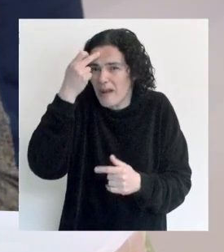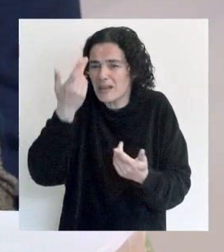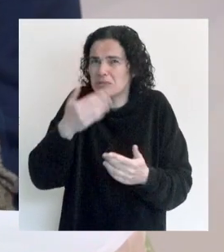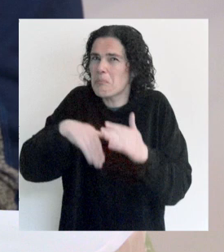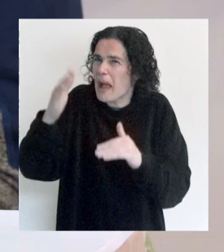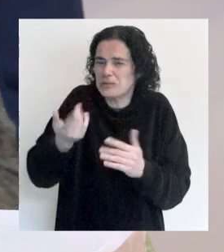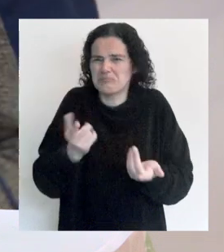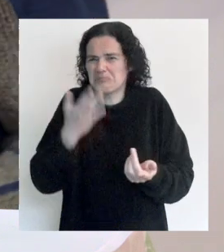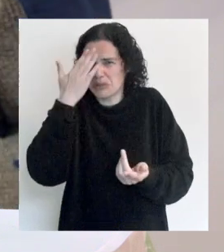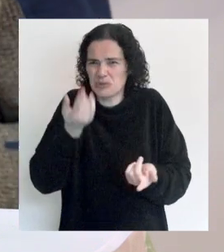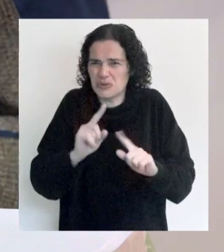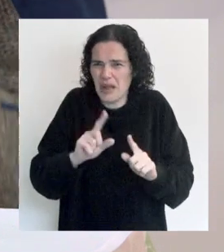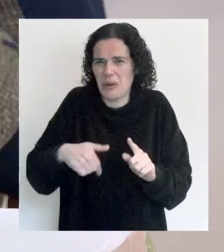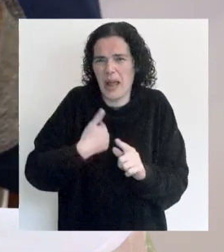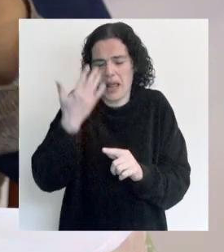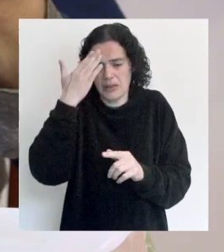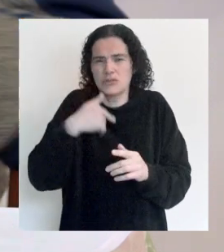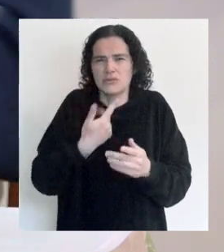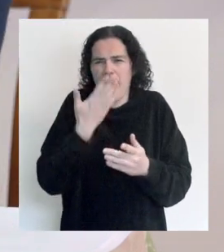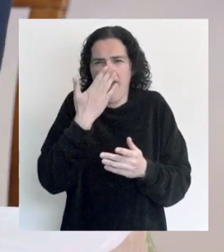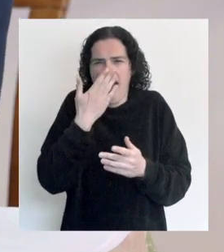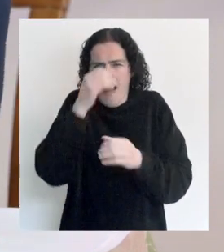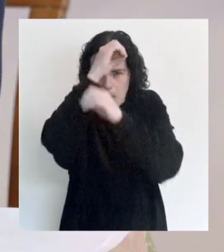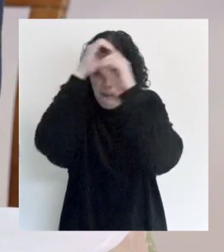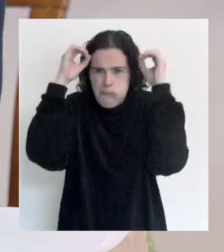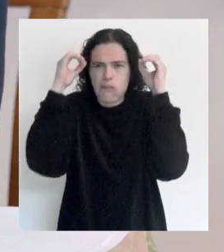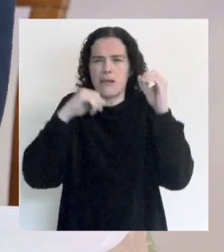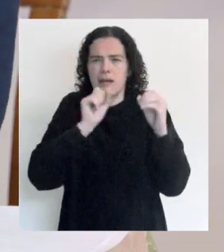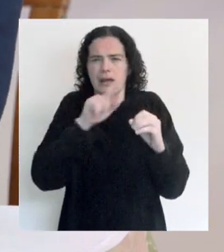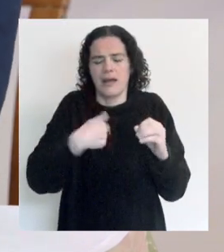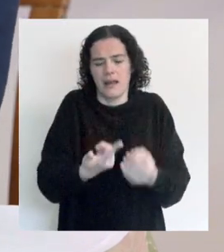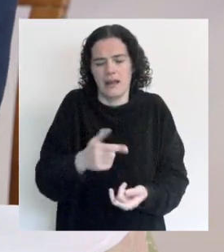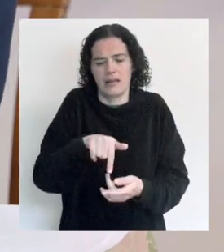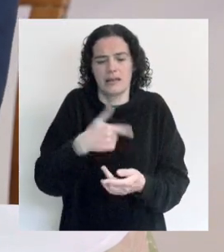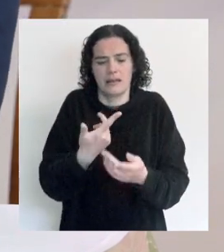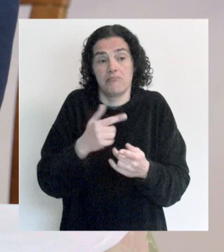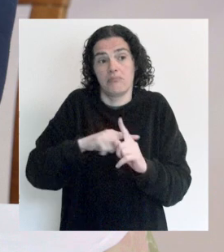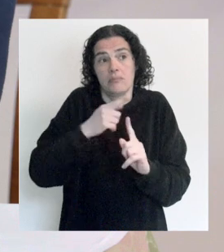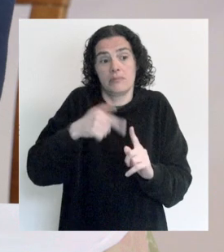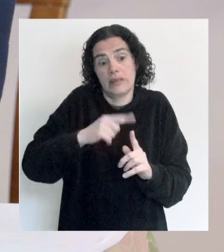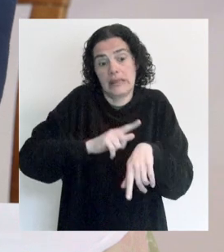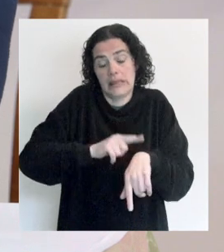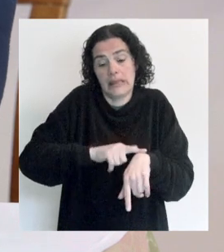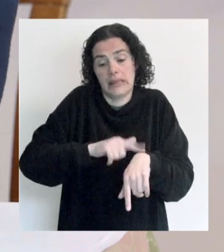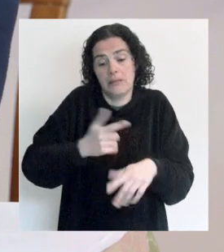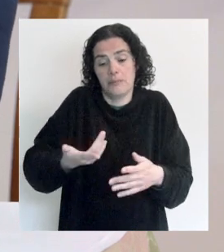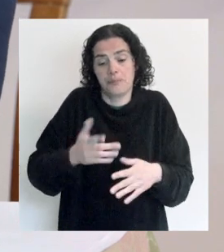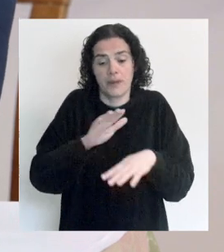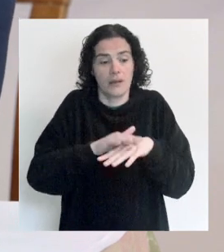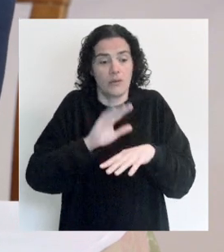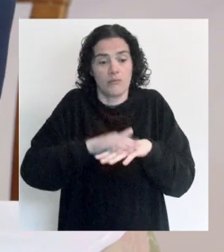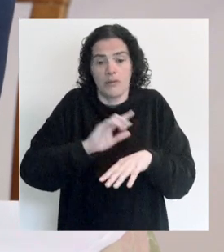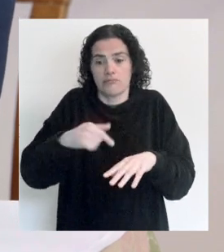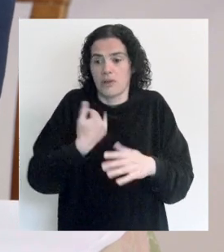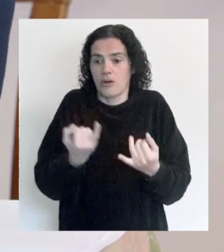memory. So maybe but actually amnesia could very well be somewhere at the core of this digital age, which is, of course, also why I